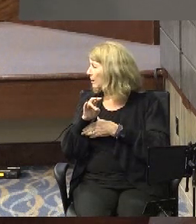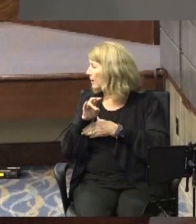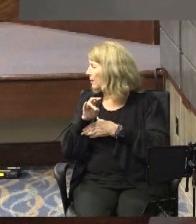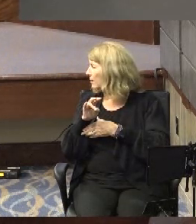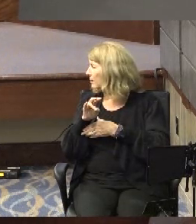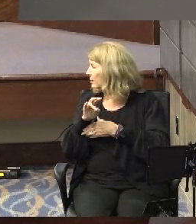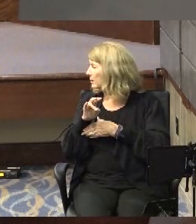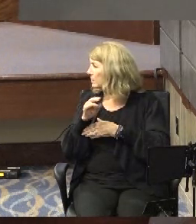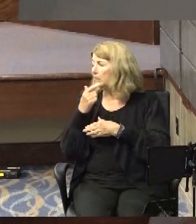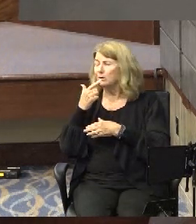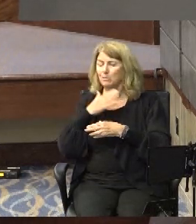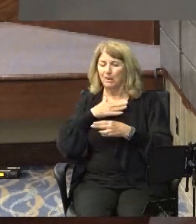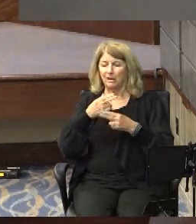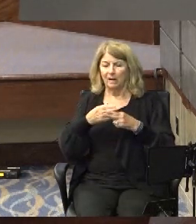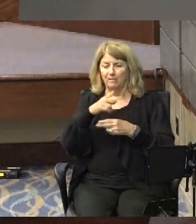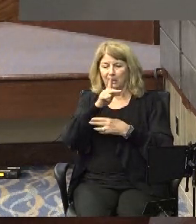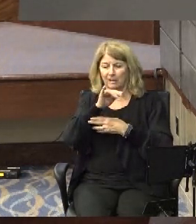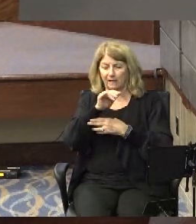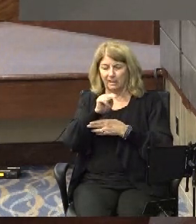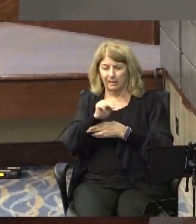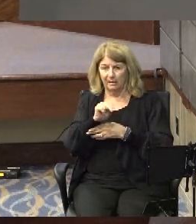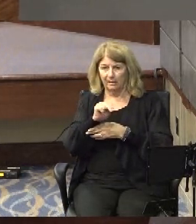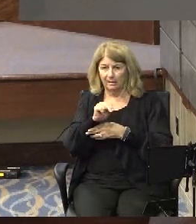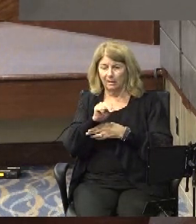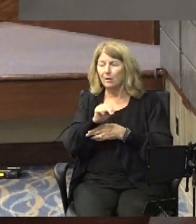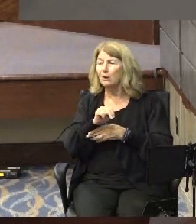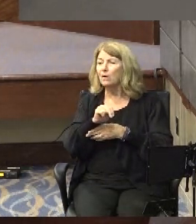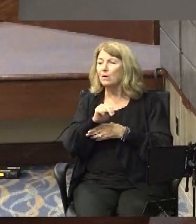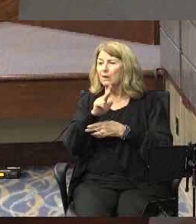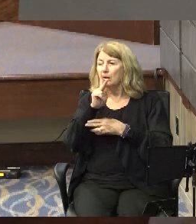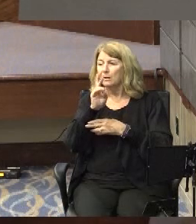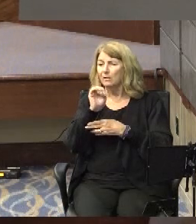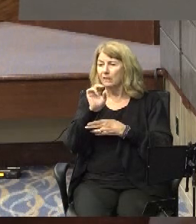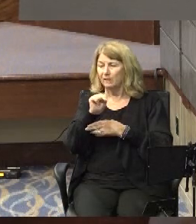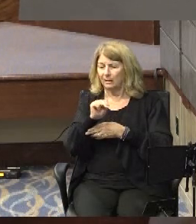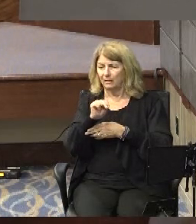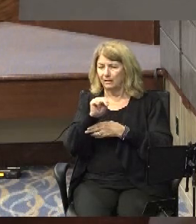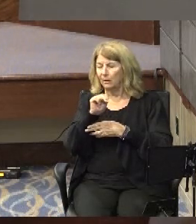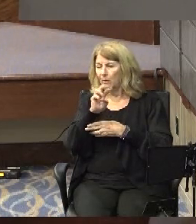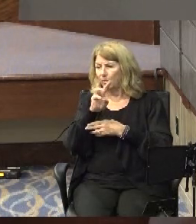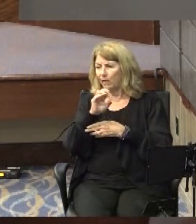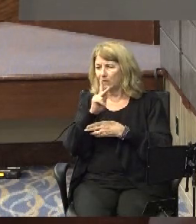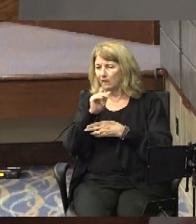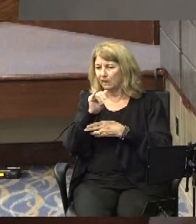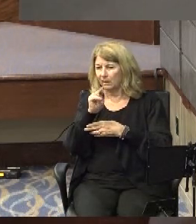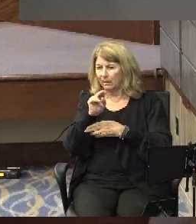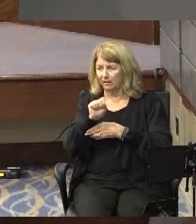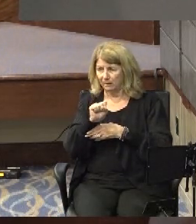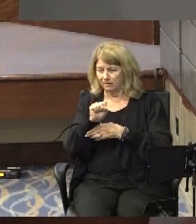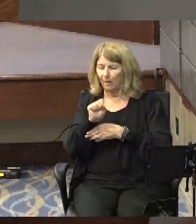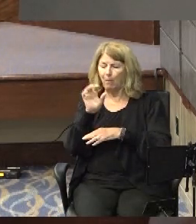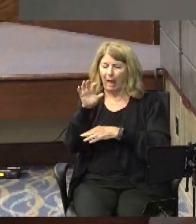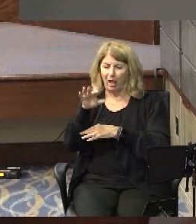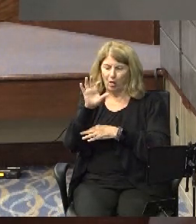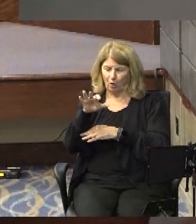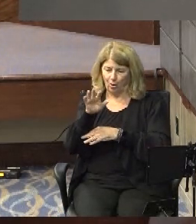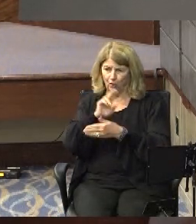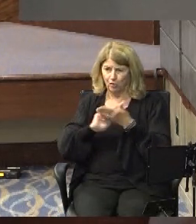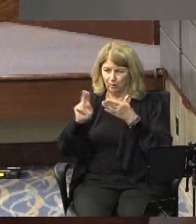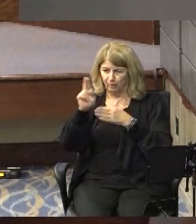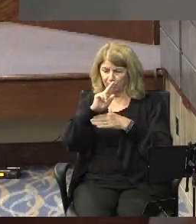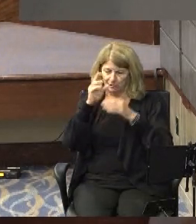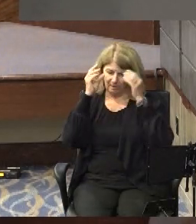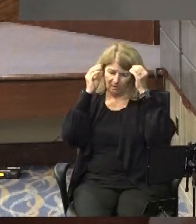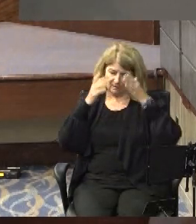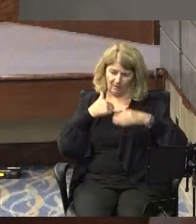I told you my name is Ken Wilkins. I'm a professor emeritus of biology and former associate dean for sciences at Baylor University. Being